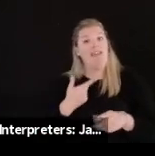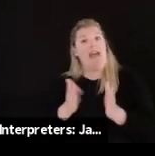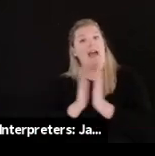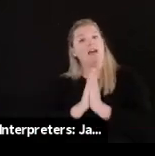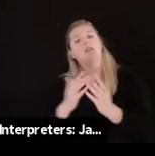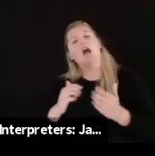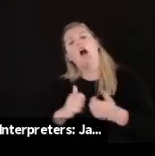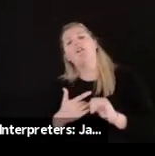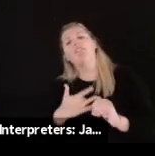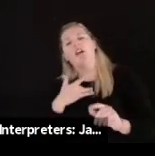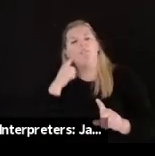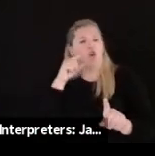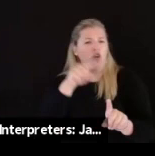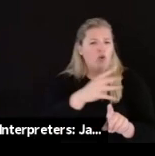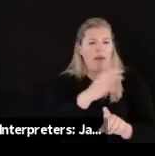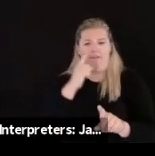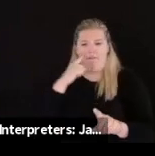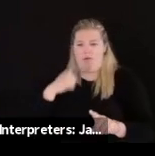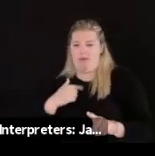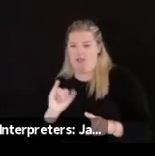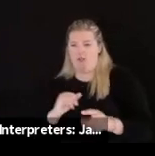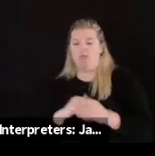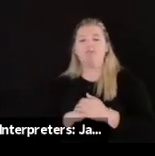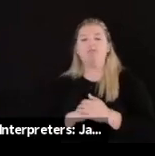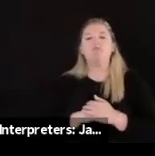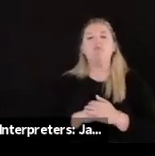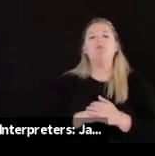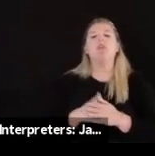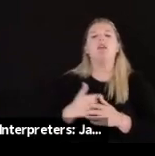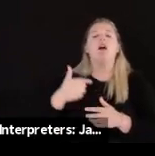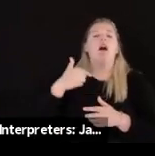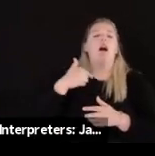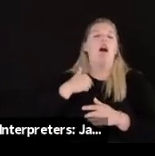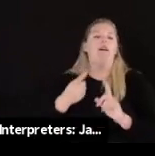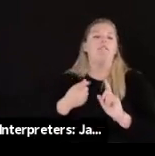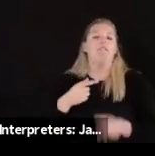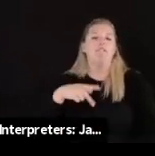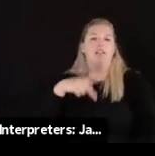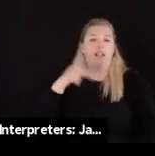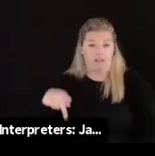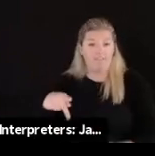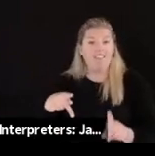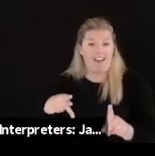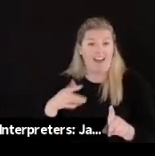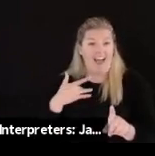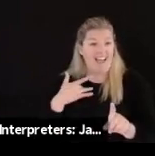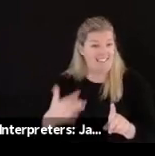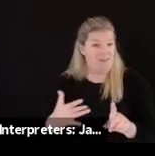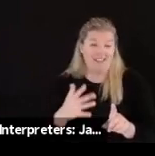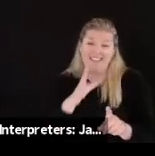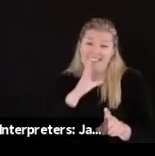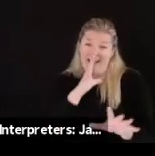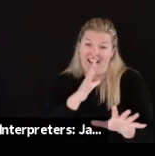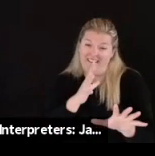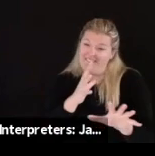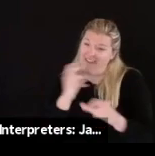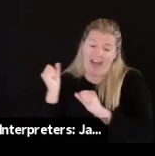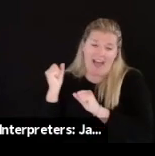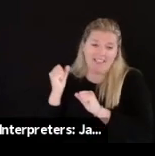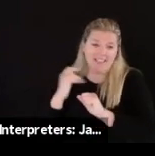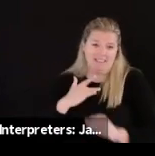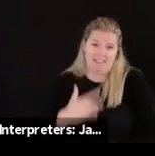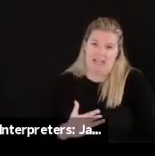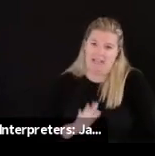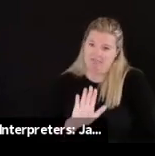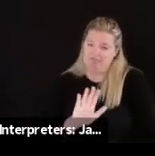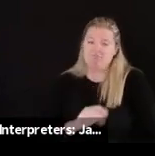final disclaimer is that I am from Philly, as I had already mentioned, and I do tend to speak incredibly fast. I promise